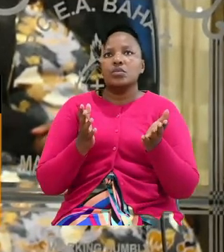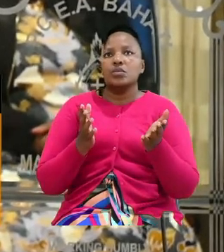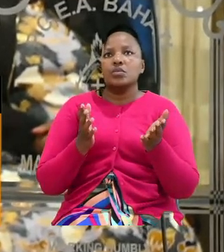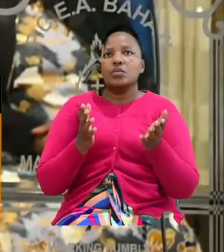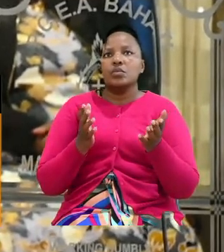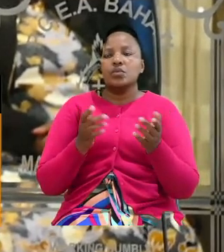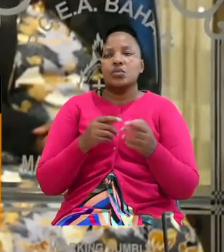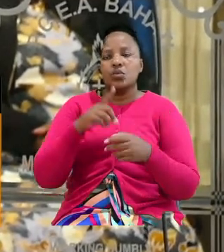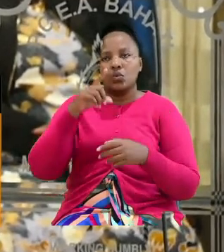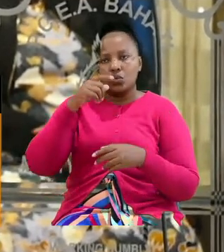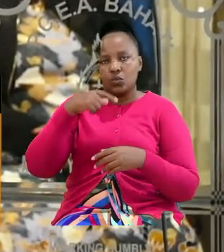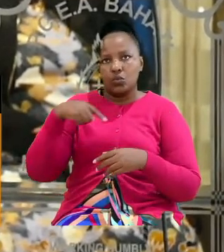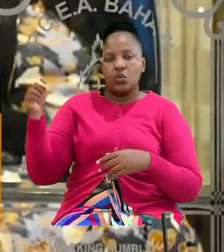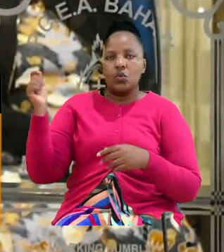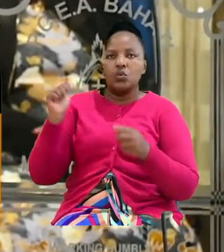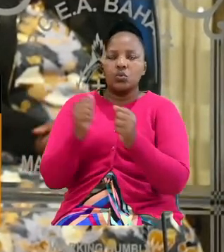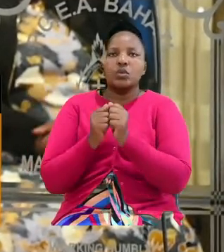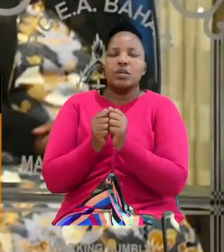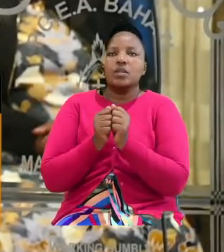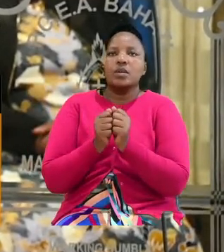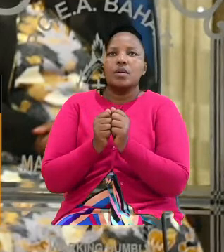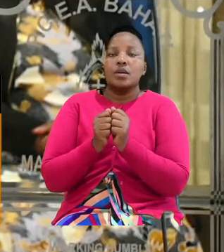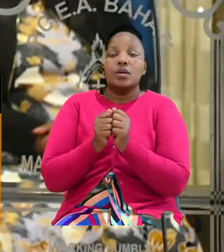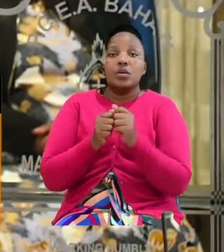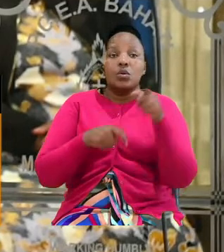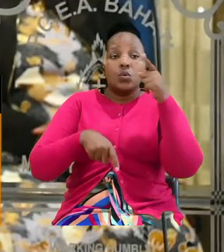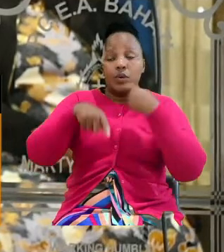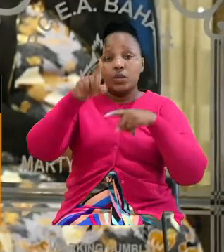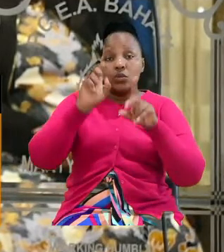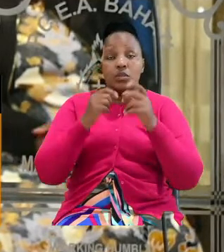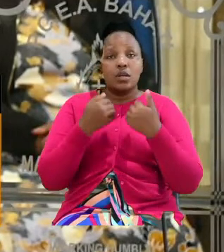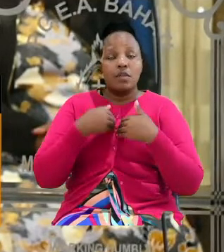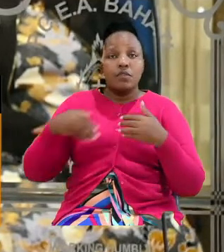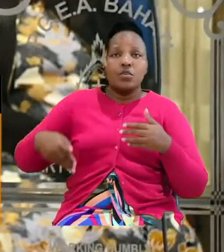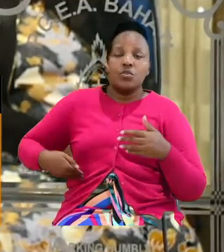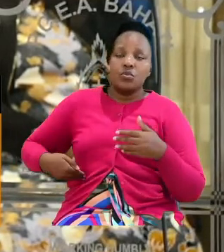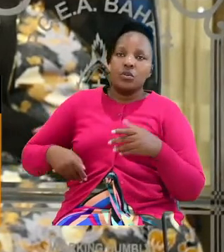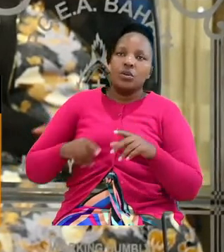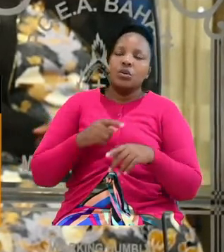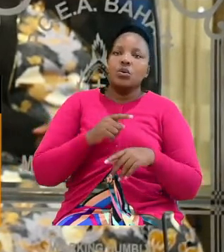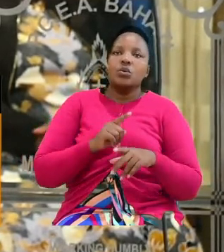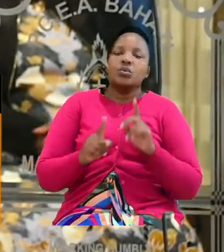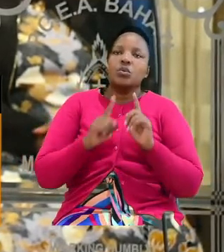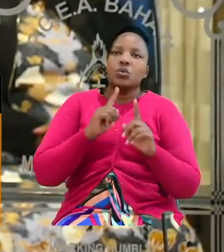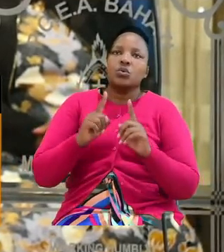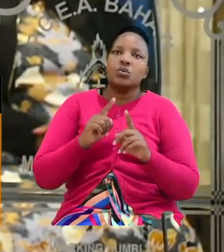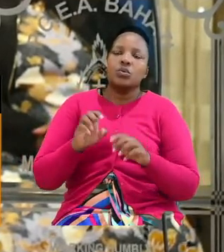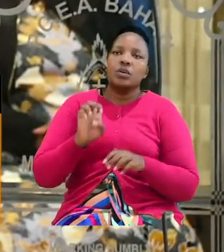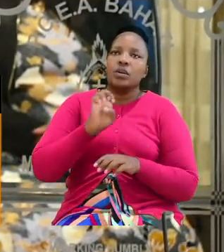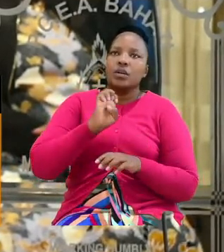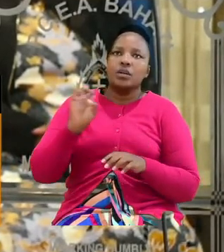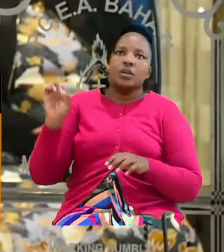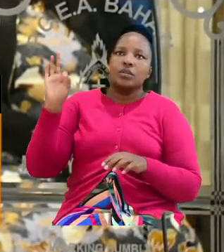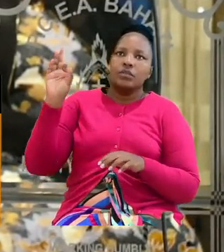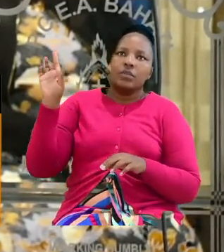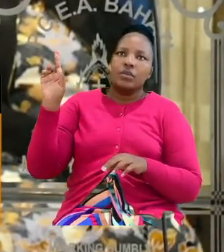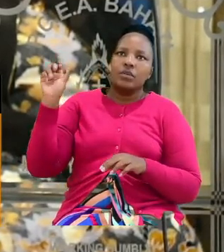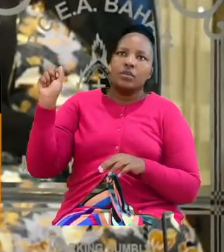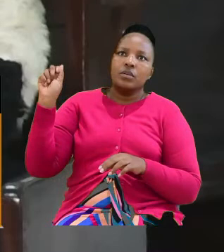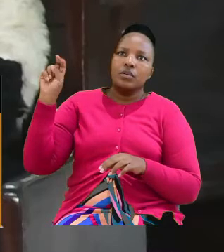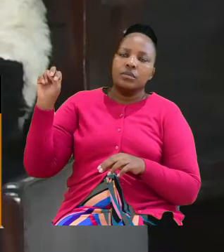attend. For any question about youth, kindly talk to the youth patron Dr. Francis Maina, our youth